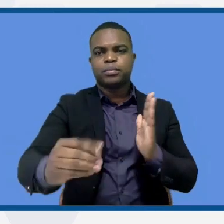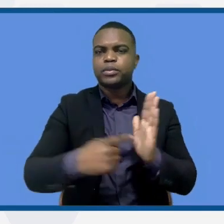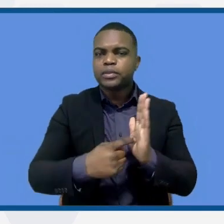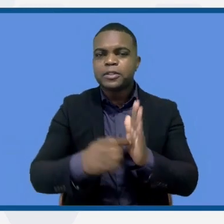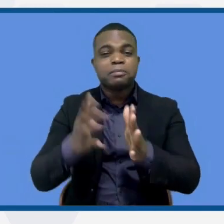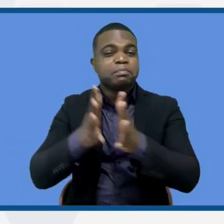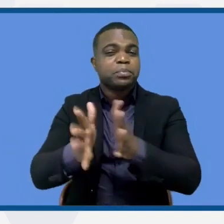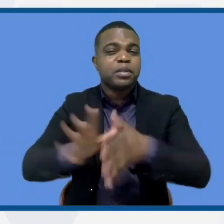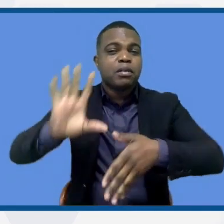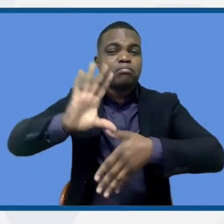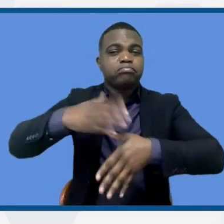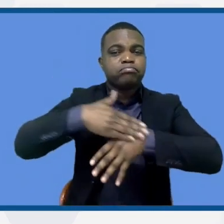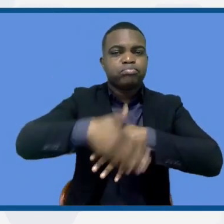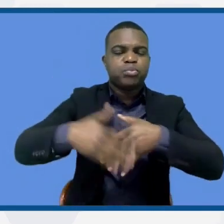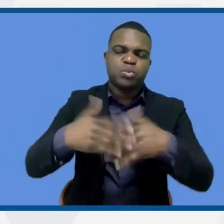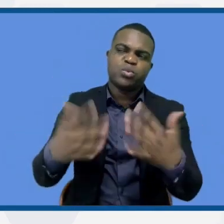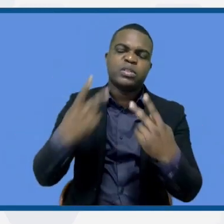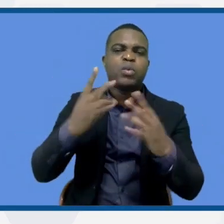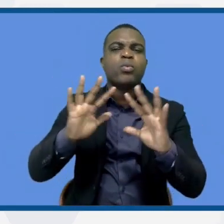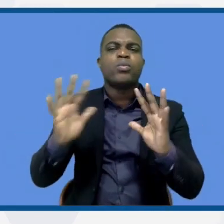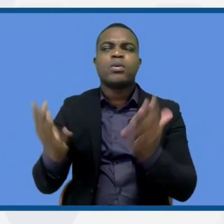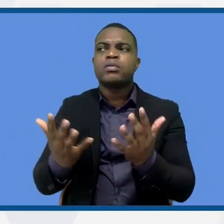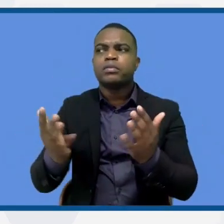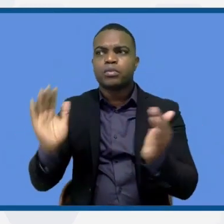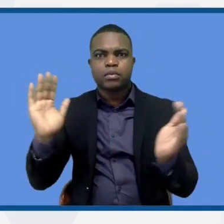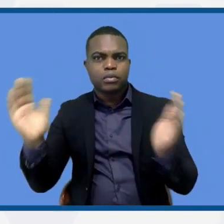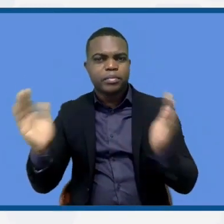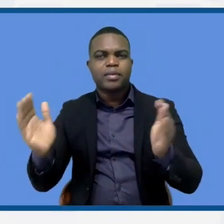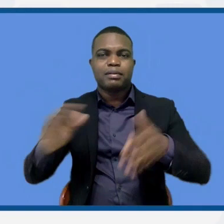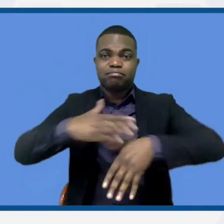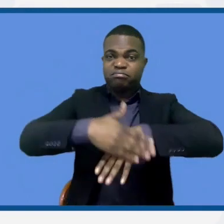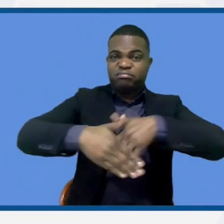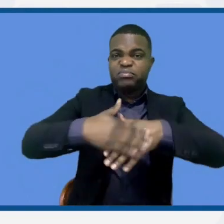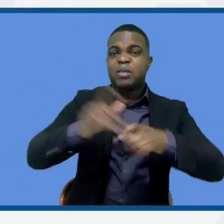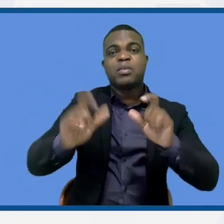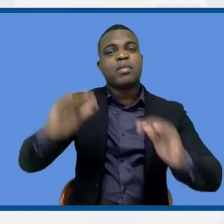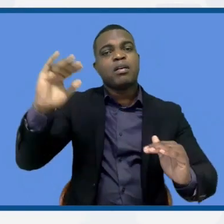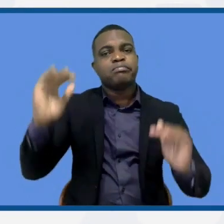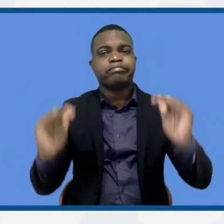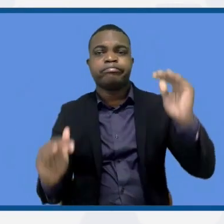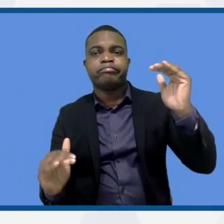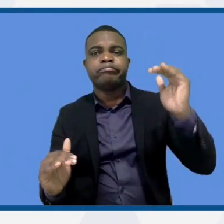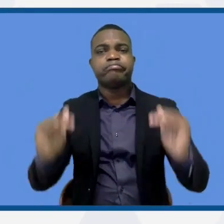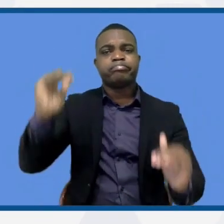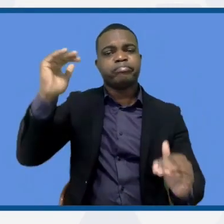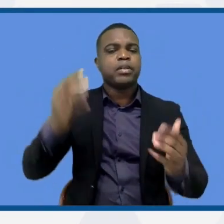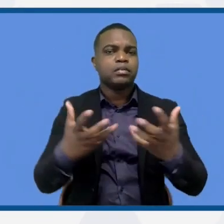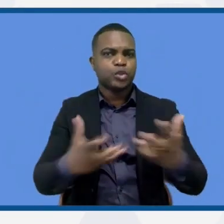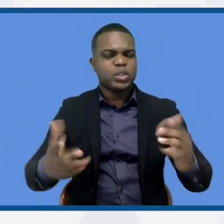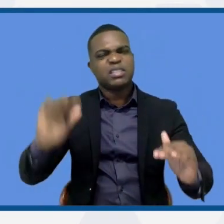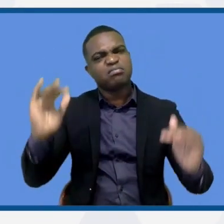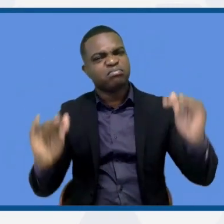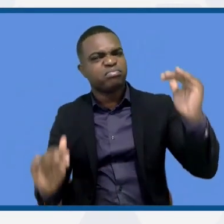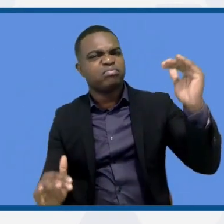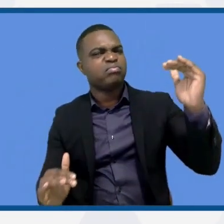the present trend continues without the integration of disaster risk reduction and climate change adaptation,